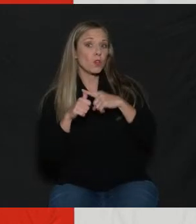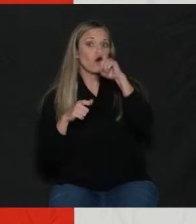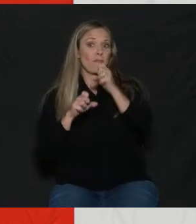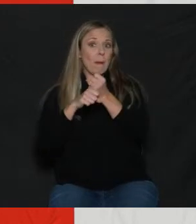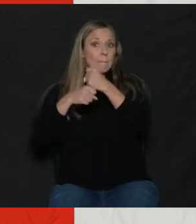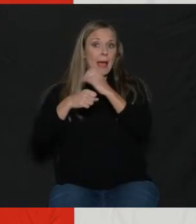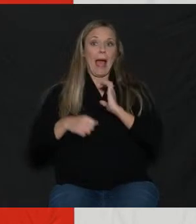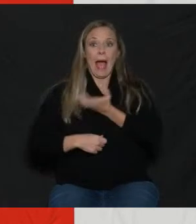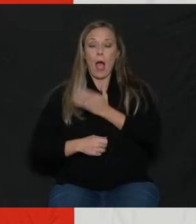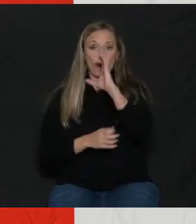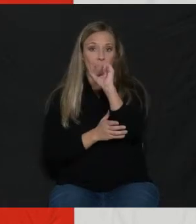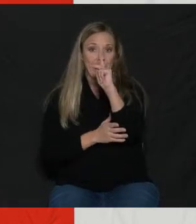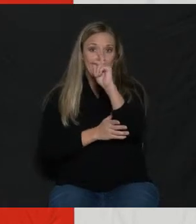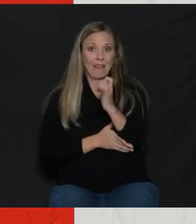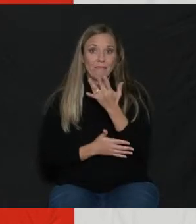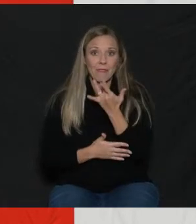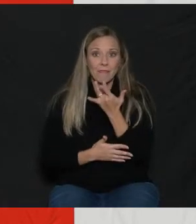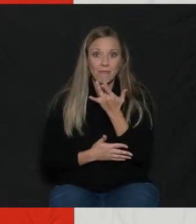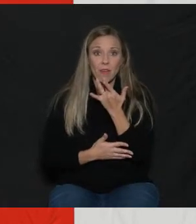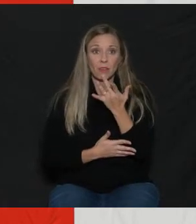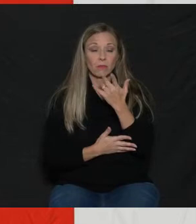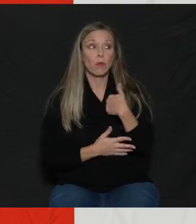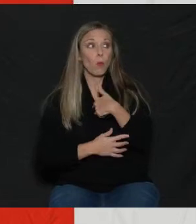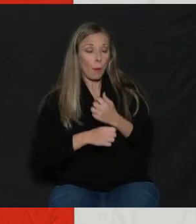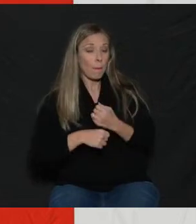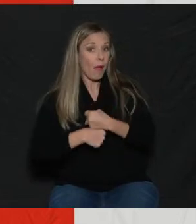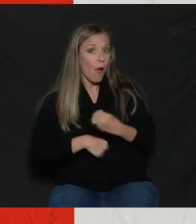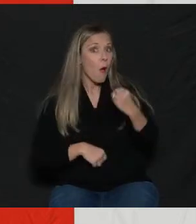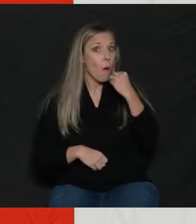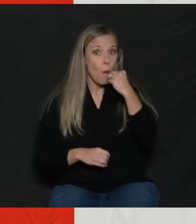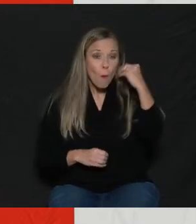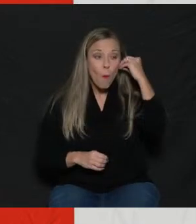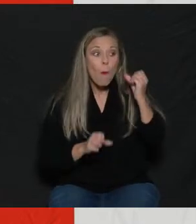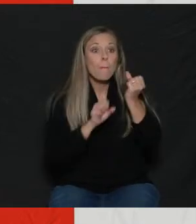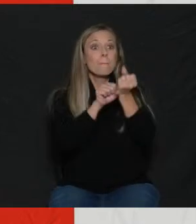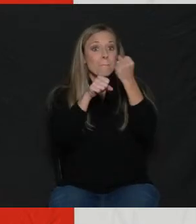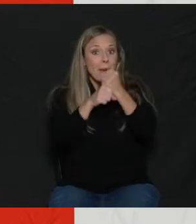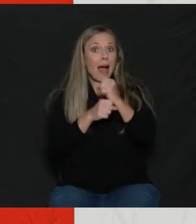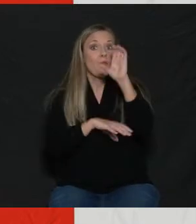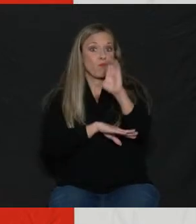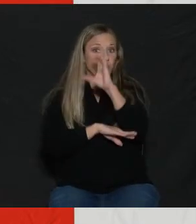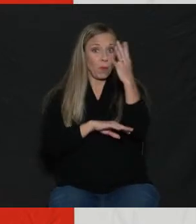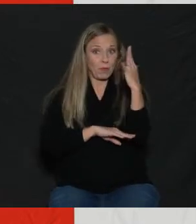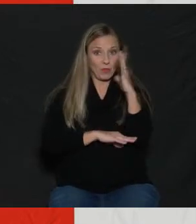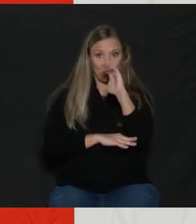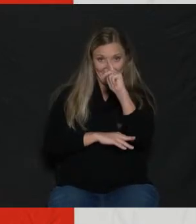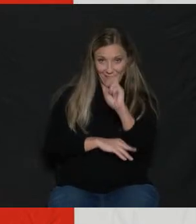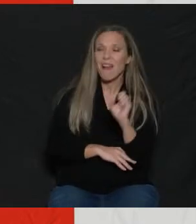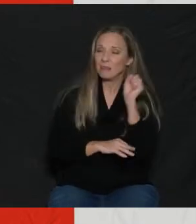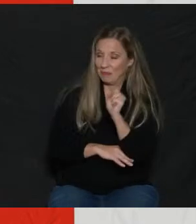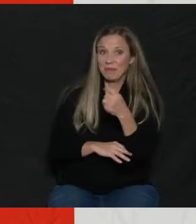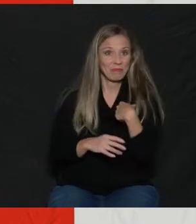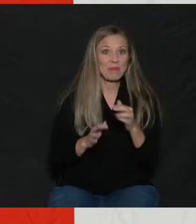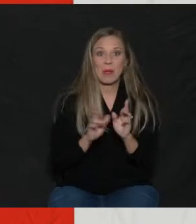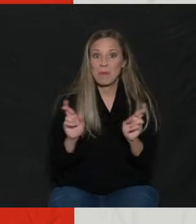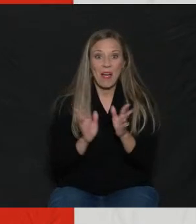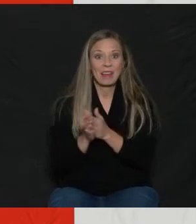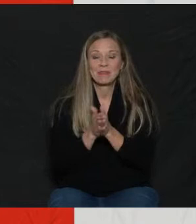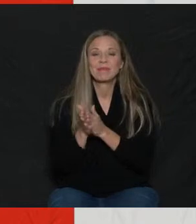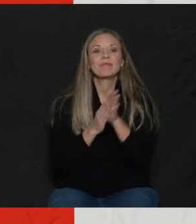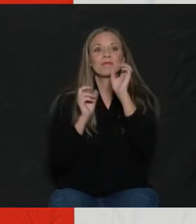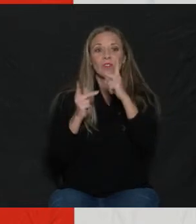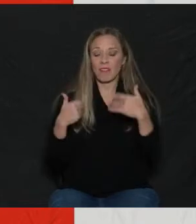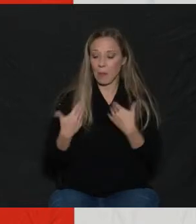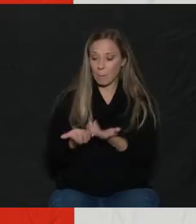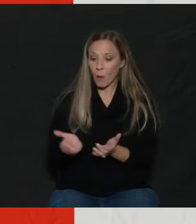we are making homemade Christmas tree cakes. Christmas tree cakes. Okay, sign me up for this. Okay, Yes, so okay. I got a bowl here.